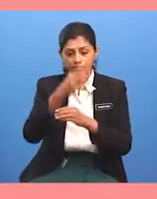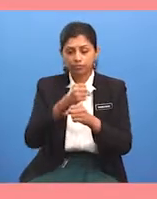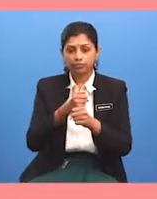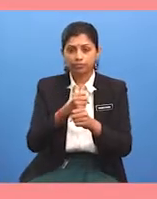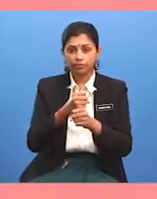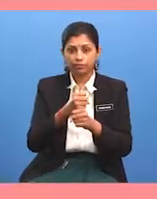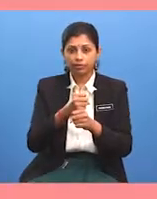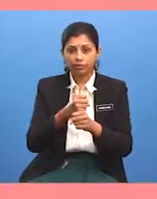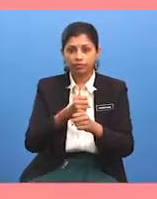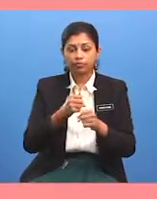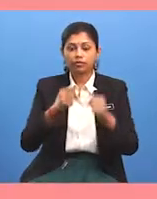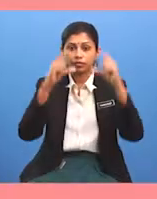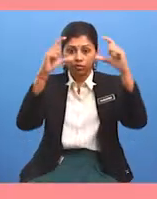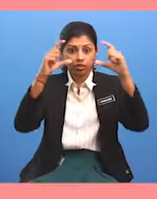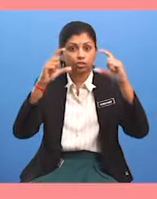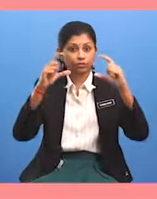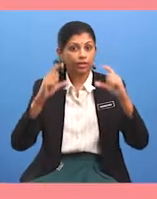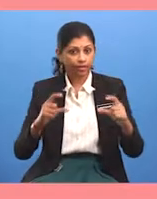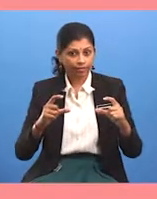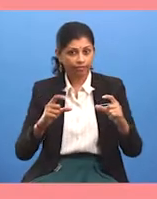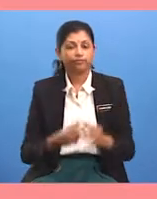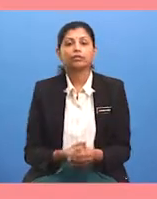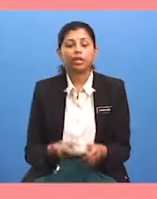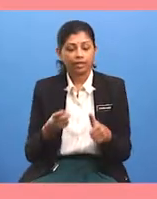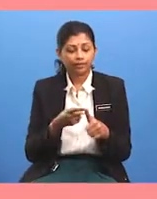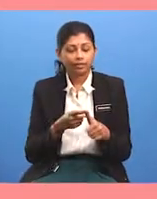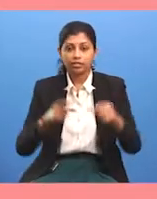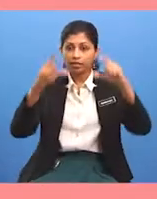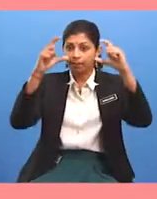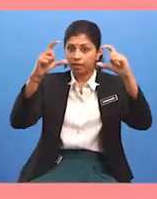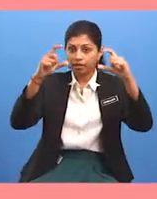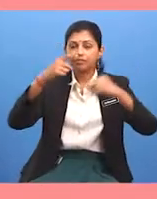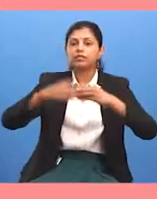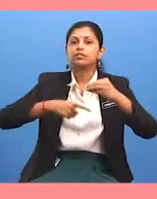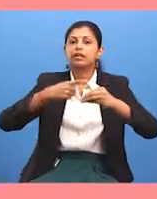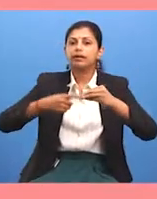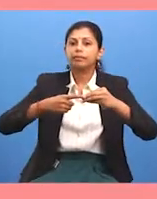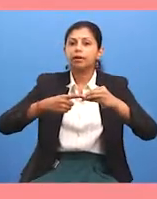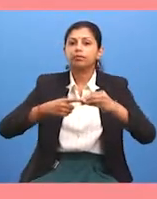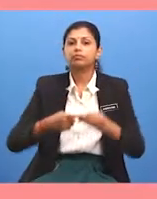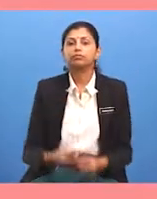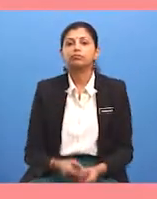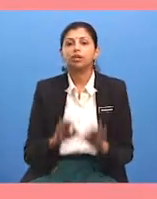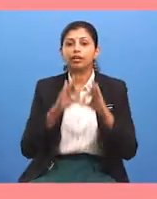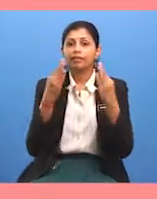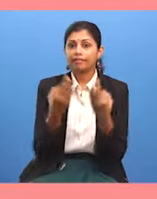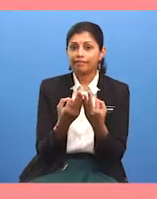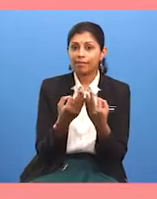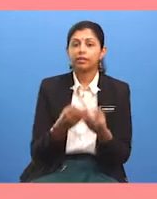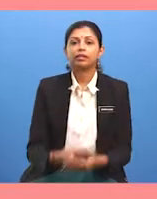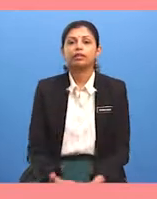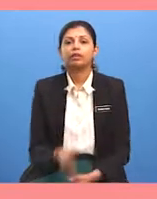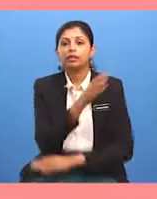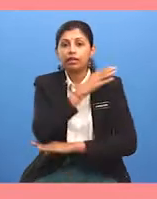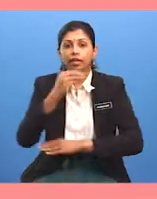each paragraph. The first paragraph is about Bill Gates' family background